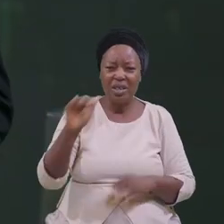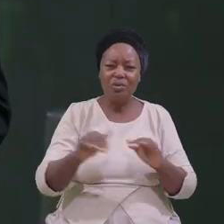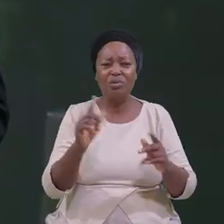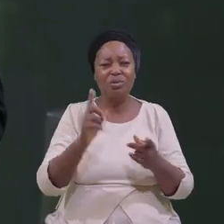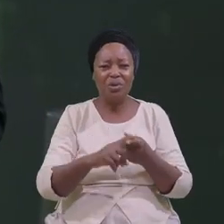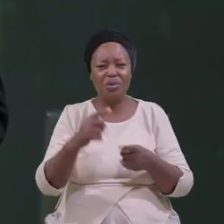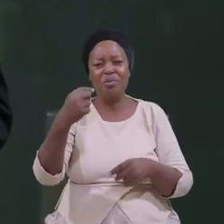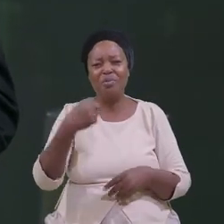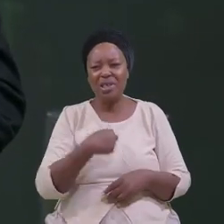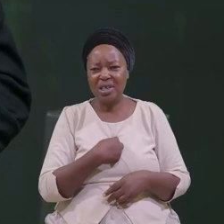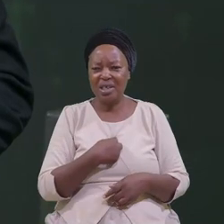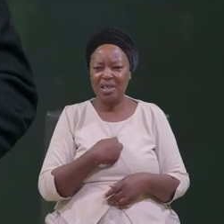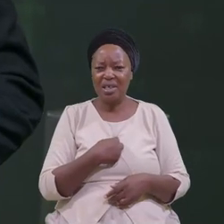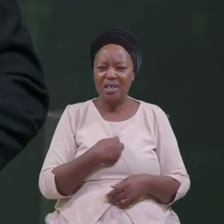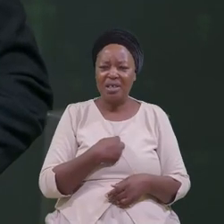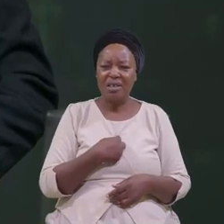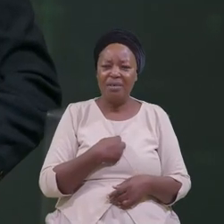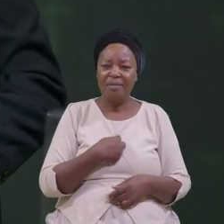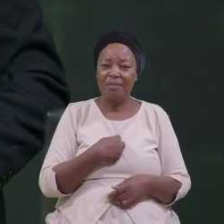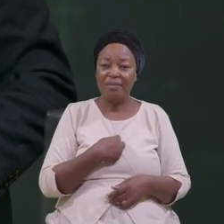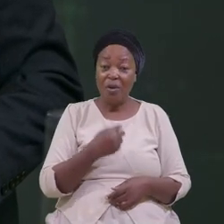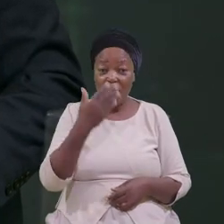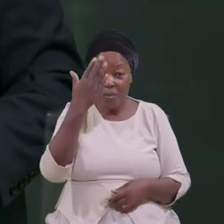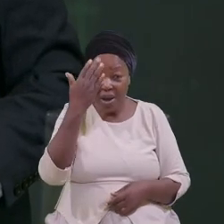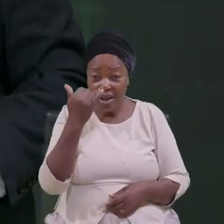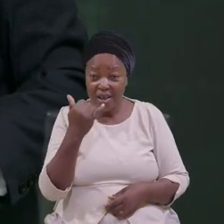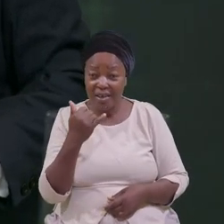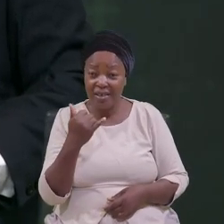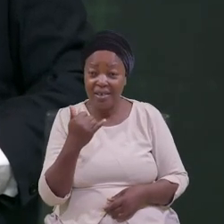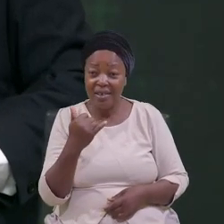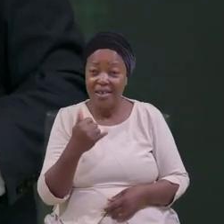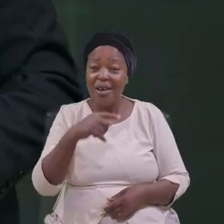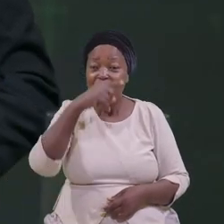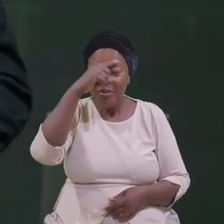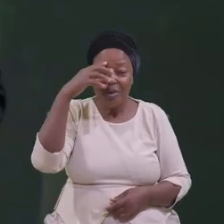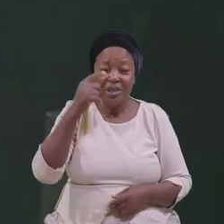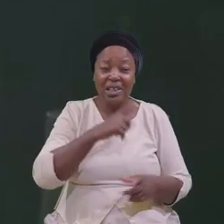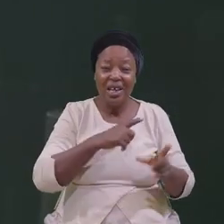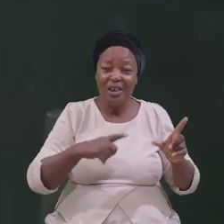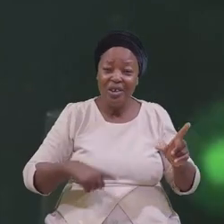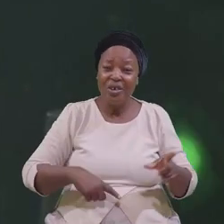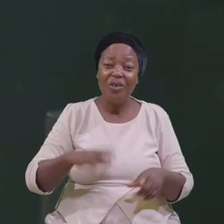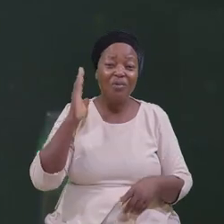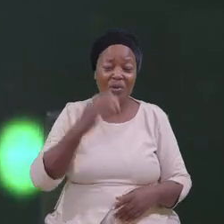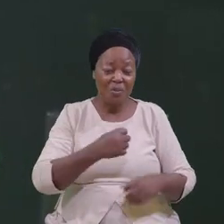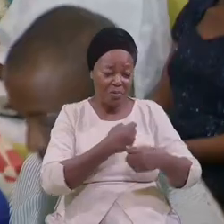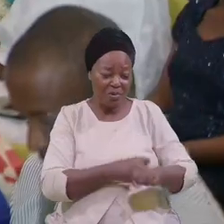do unto me. Why? Because the Lord will protect